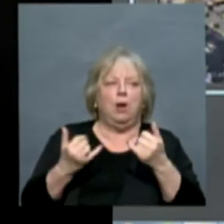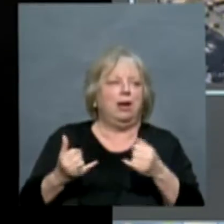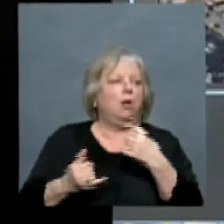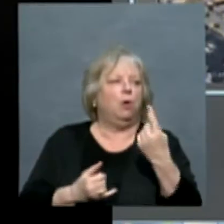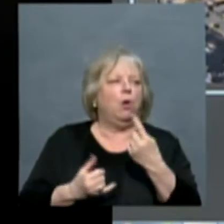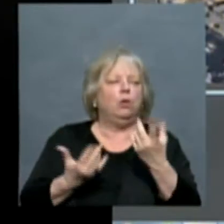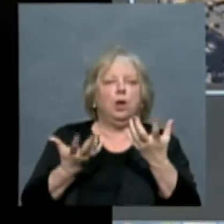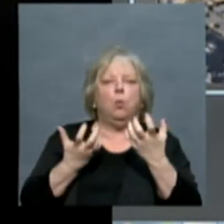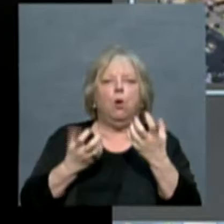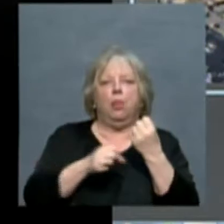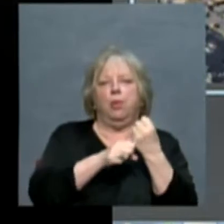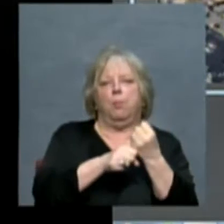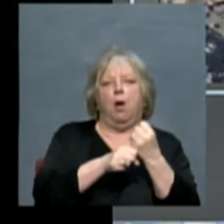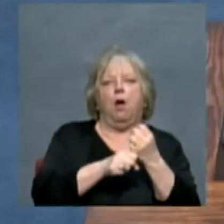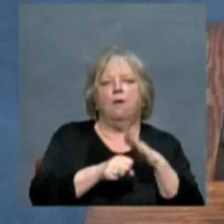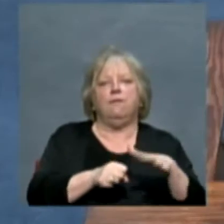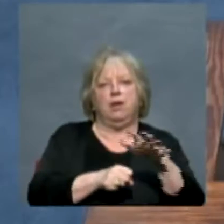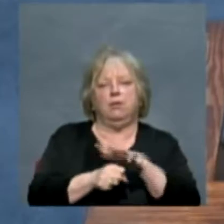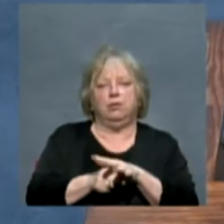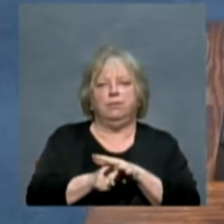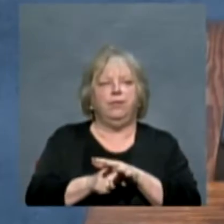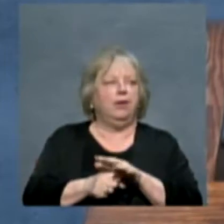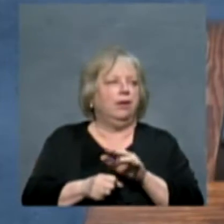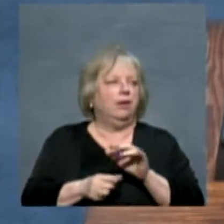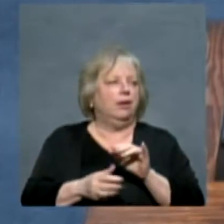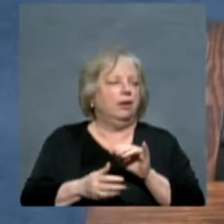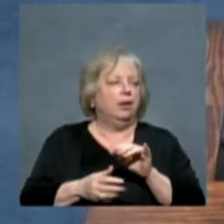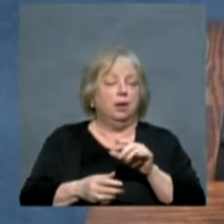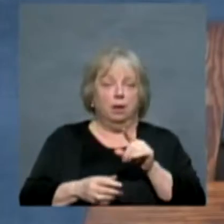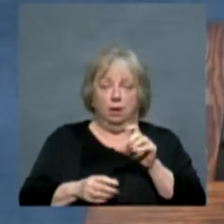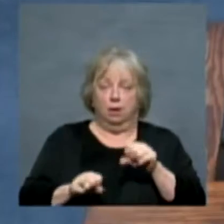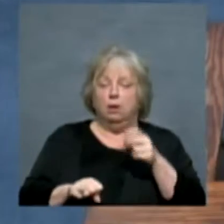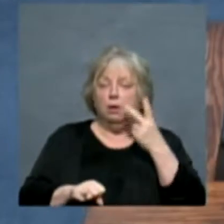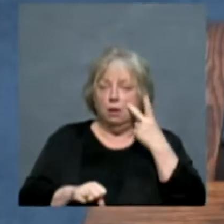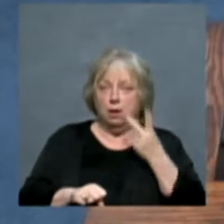field. So that's an arrow. You can see